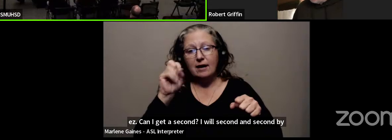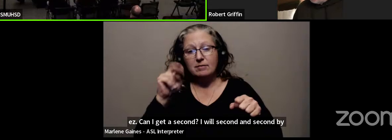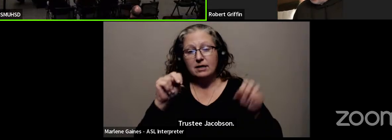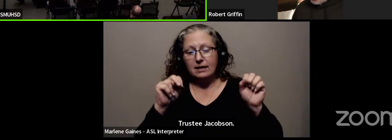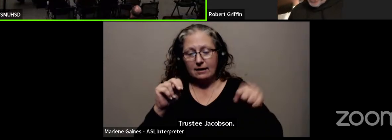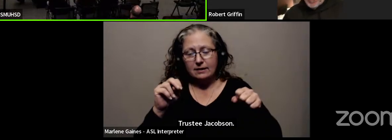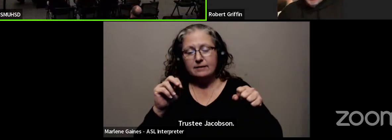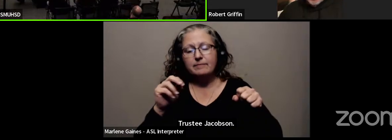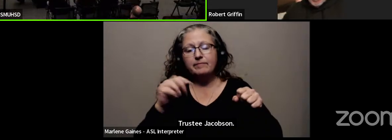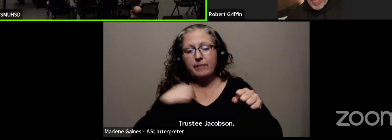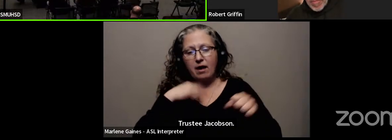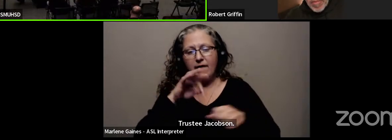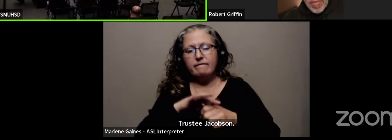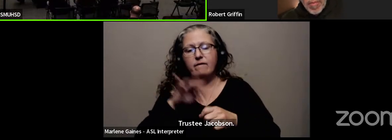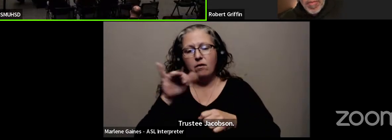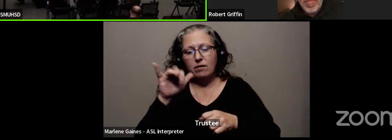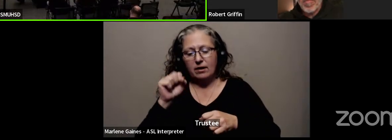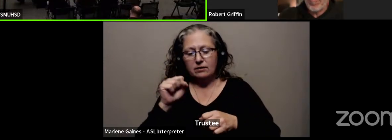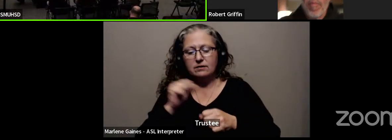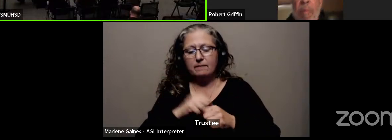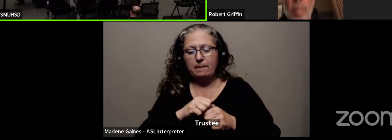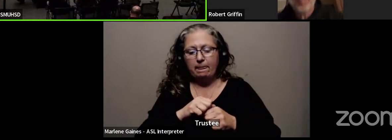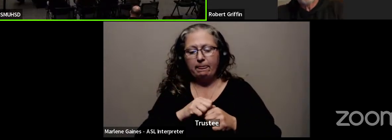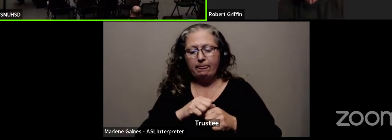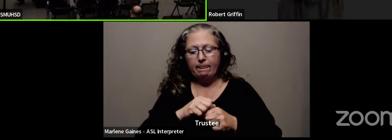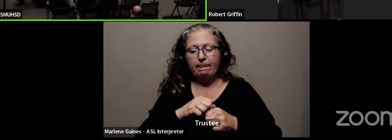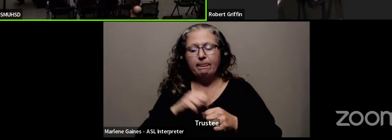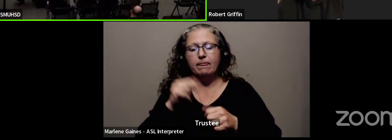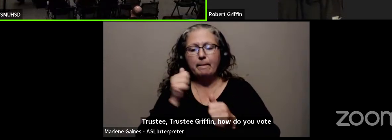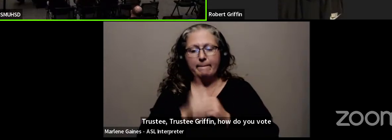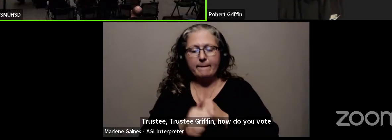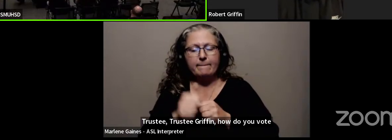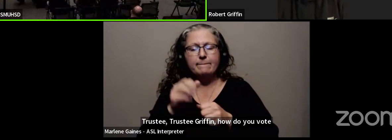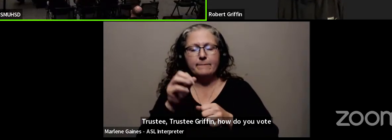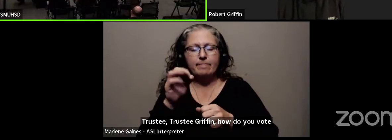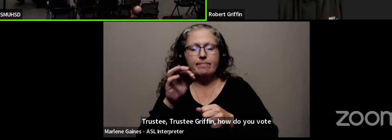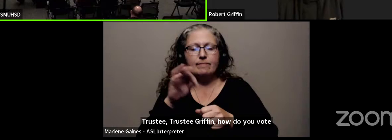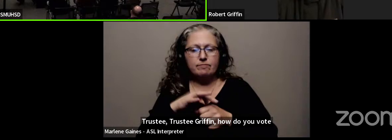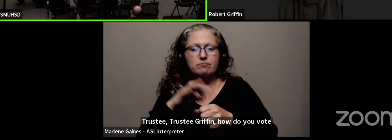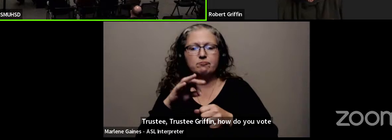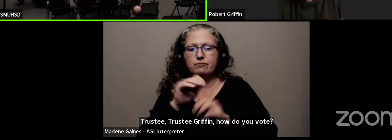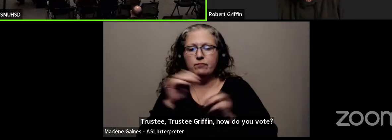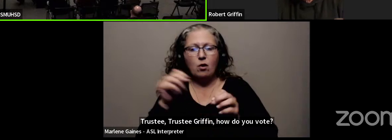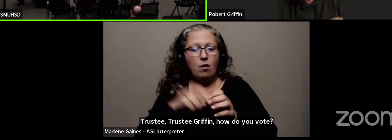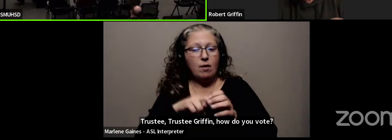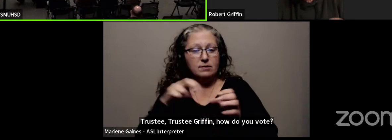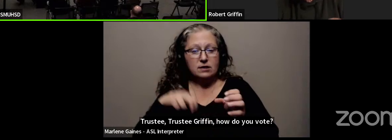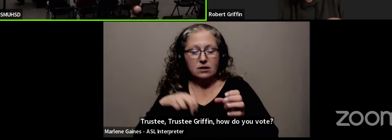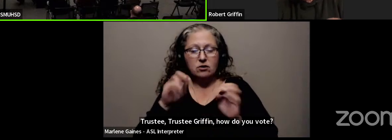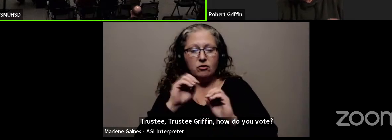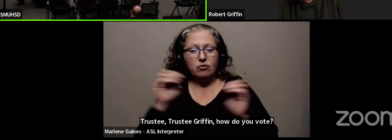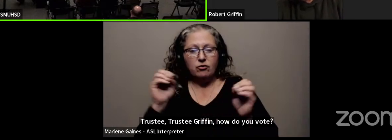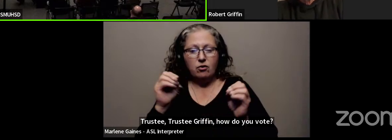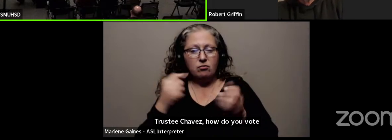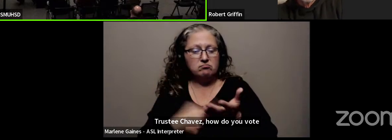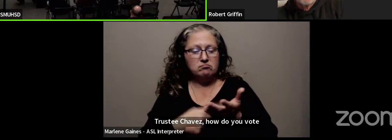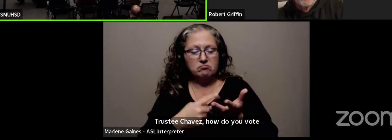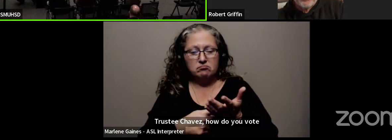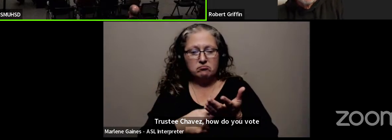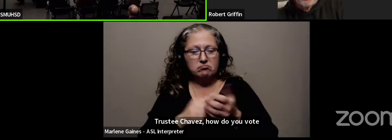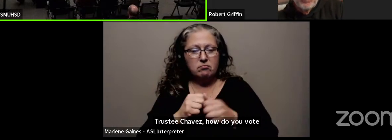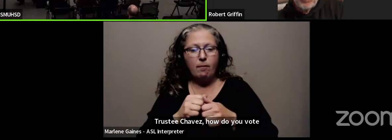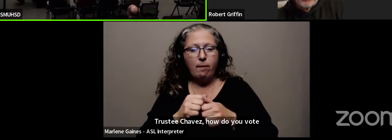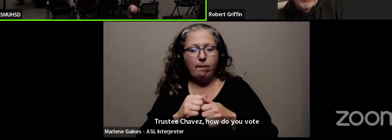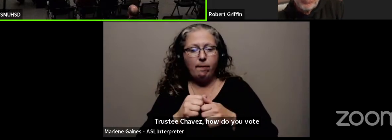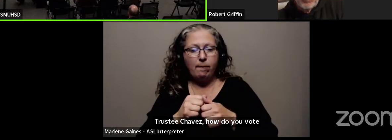Aye. And I vote aye. So motion passes. There are no abstentions and there's no discussion